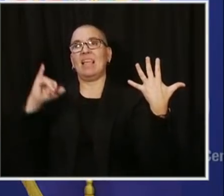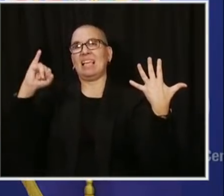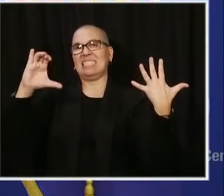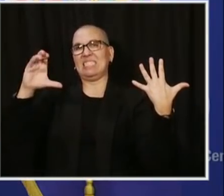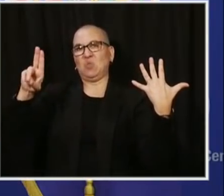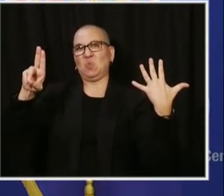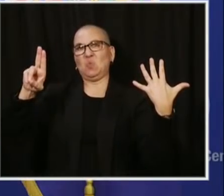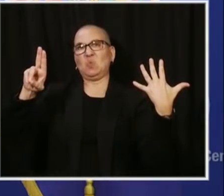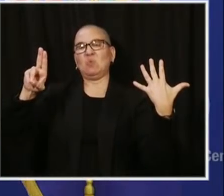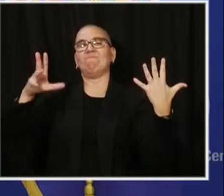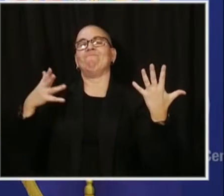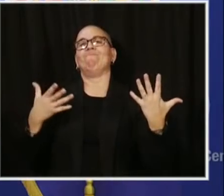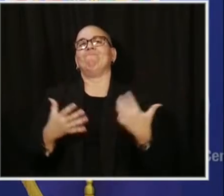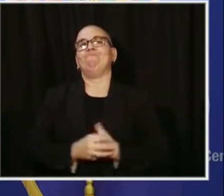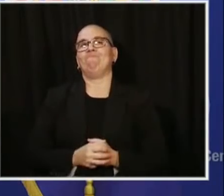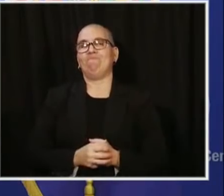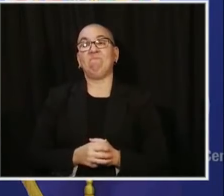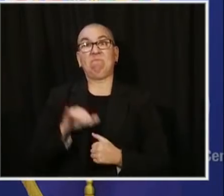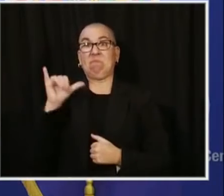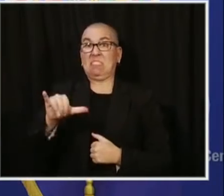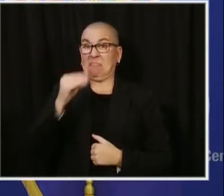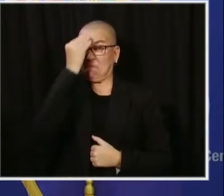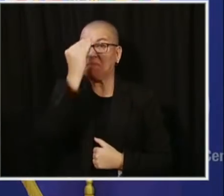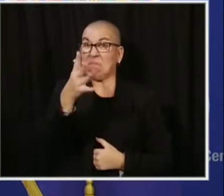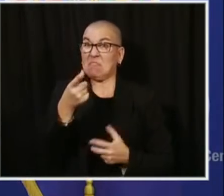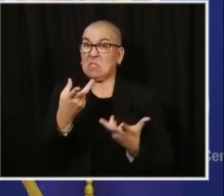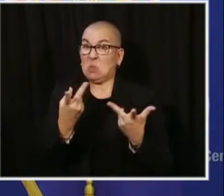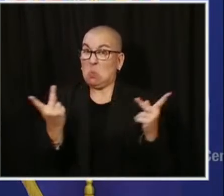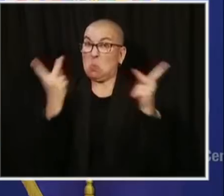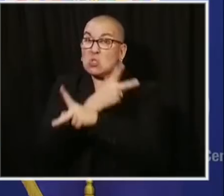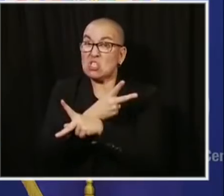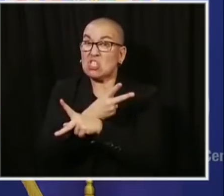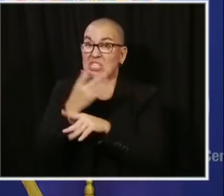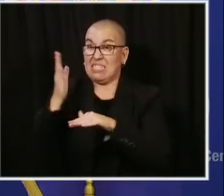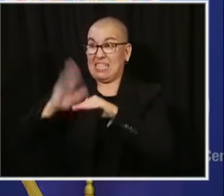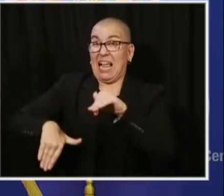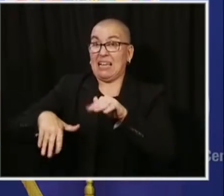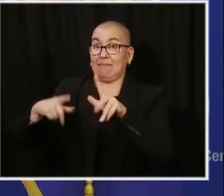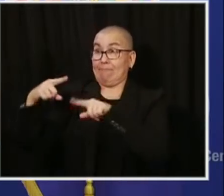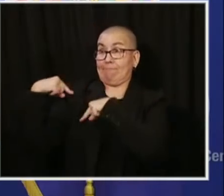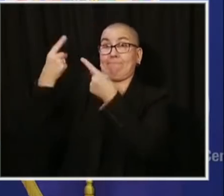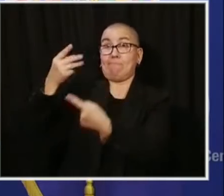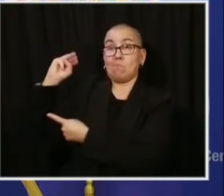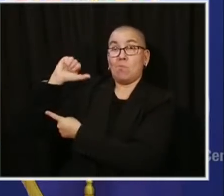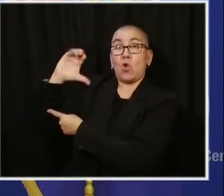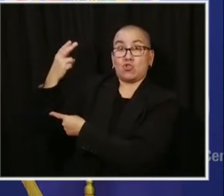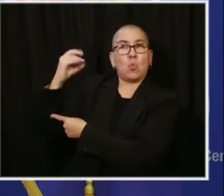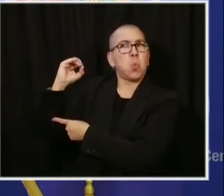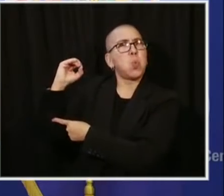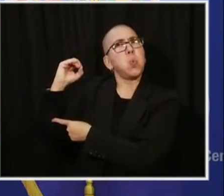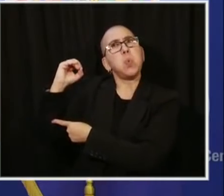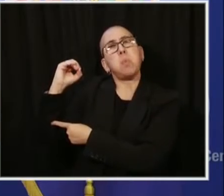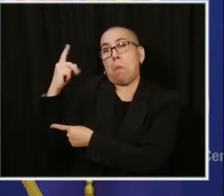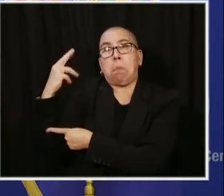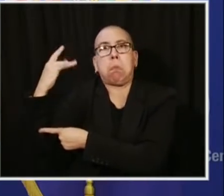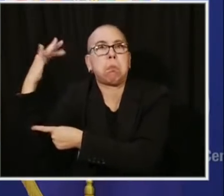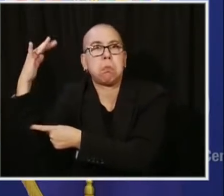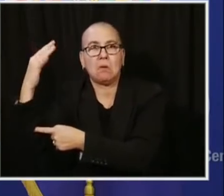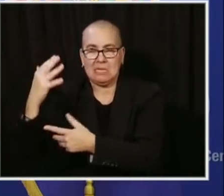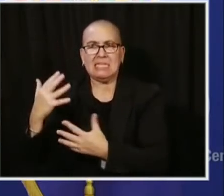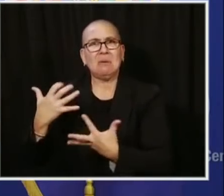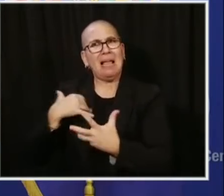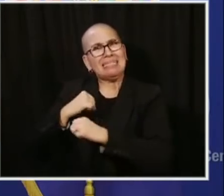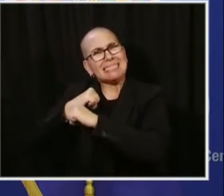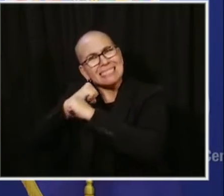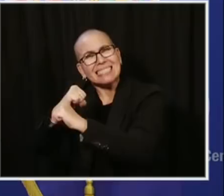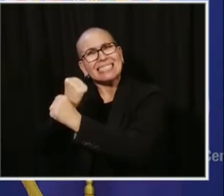started. Now, throughout this pandemic, I think we as health systems have prioritized first protecting the safety